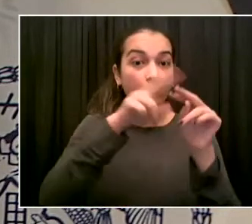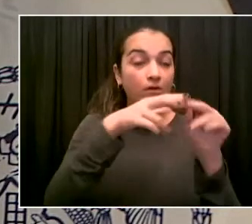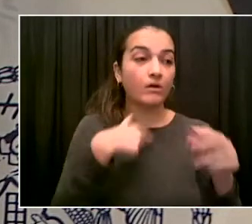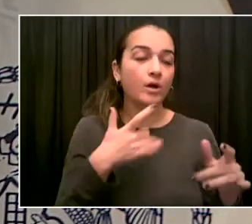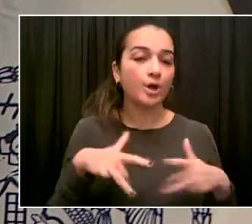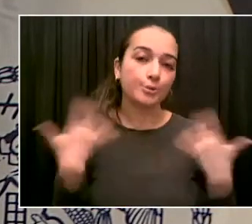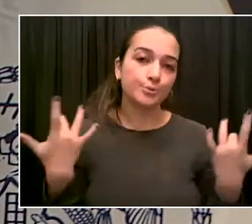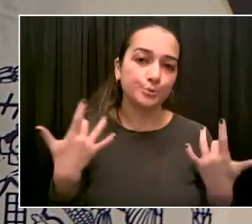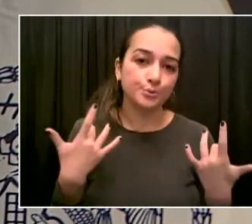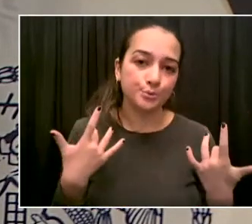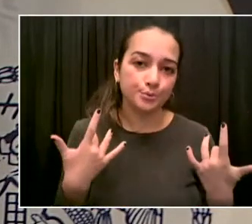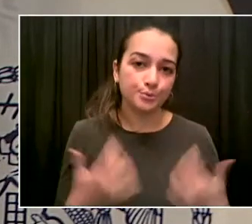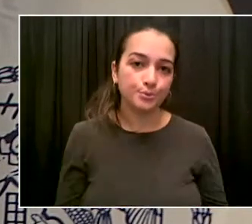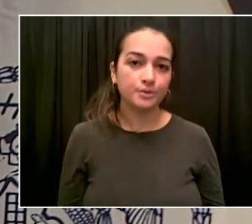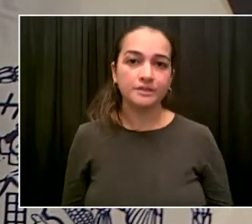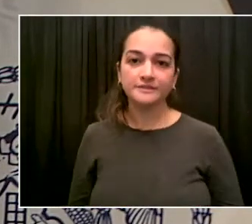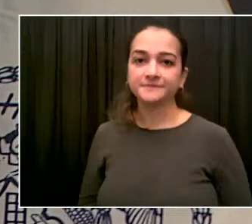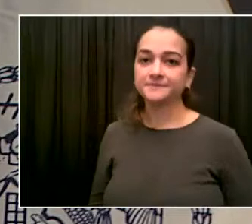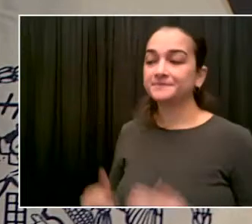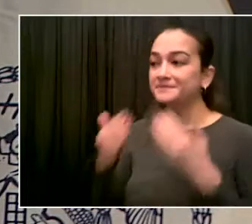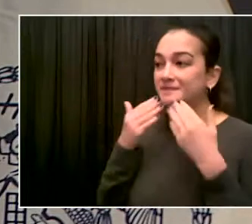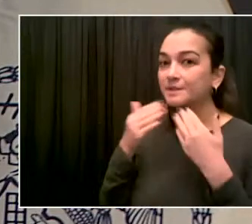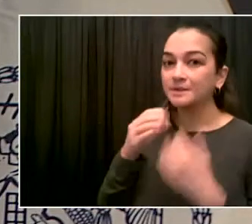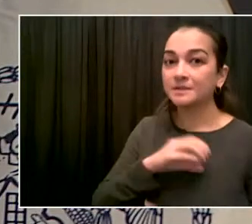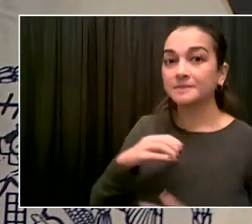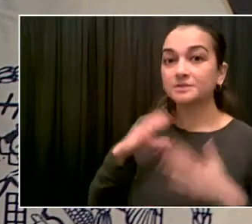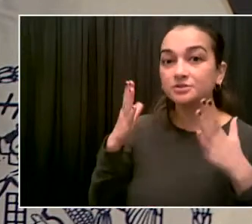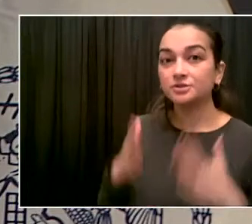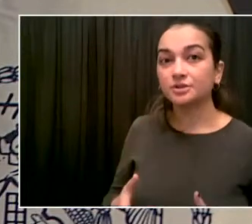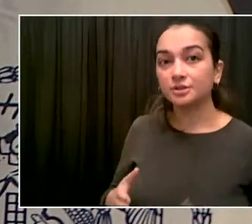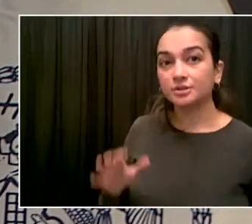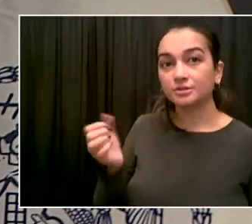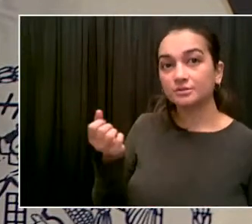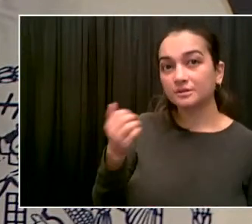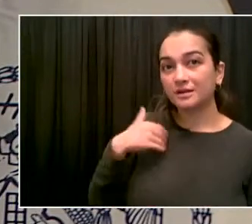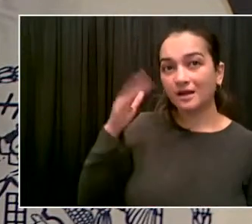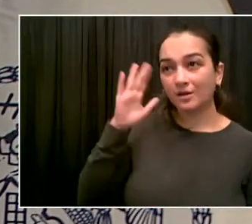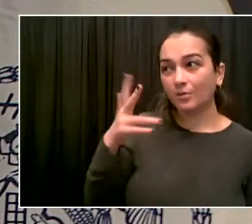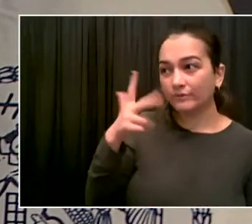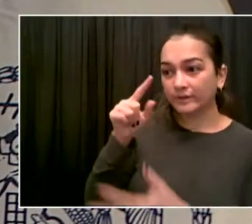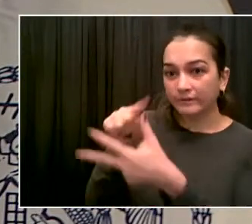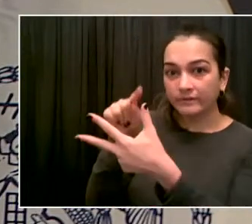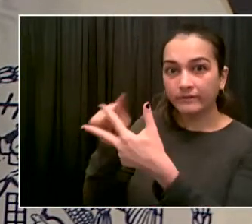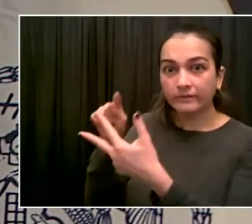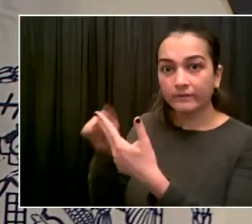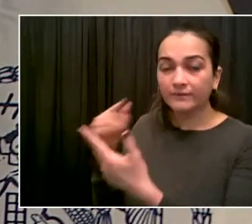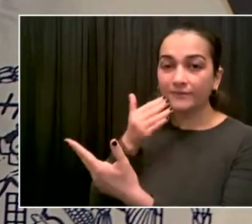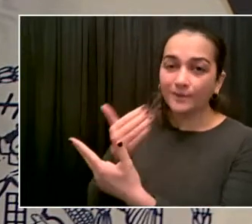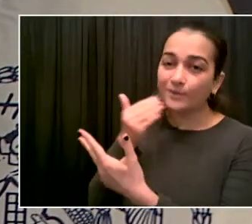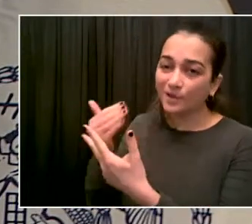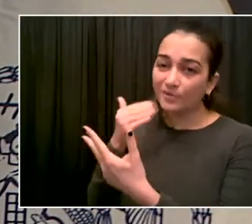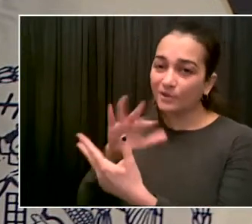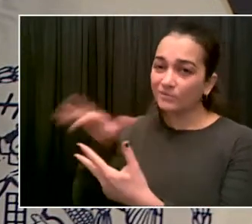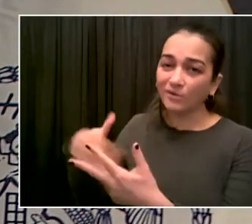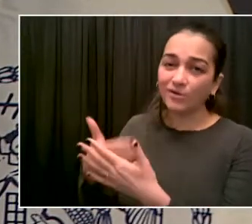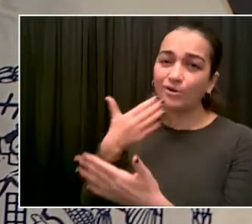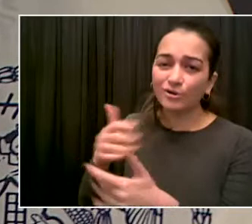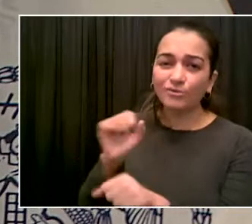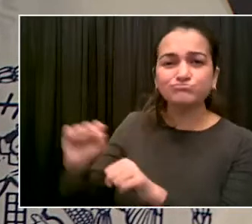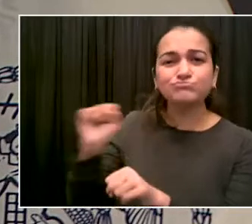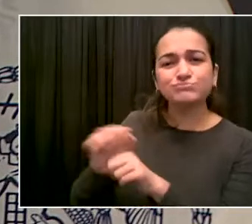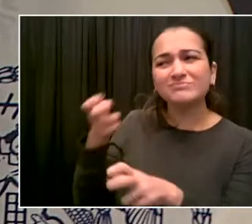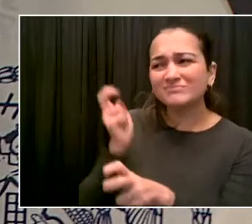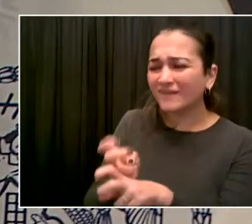to say to Commissioner Grayson, to Commissioner Shea, Commissioner Nigro, and their whole teams, everyone's been working very hard for days and days to get this